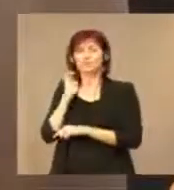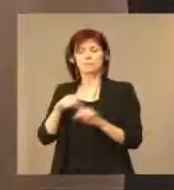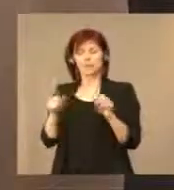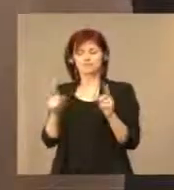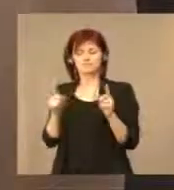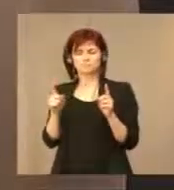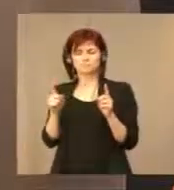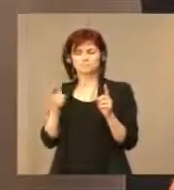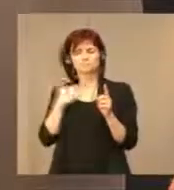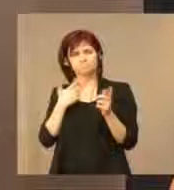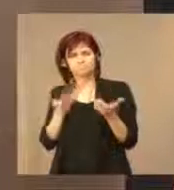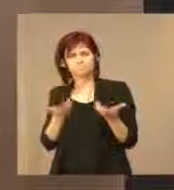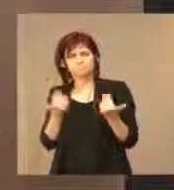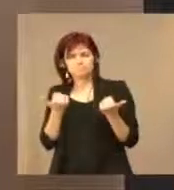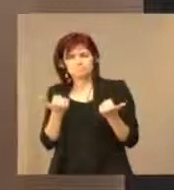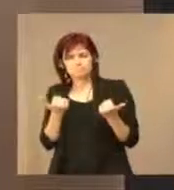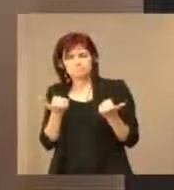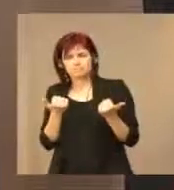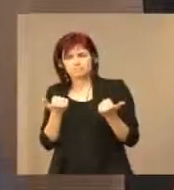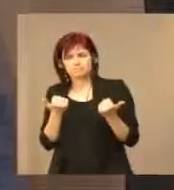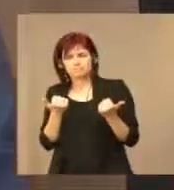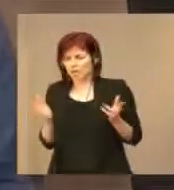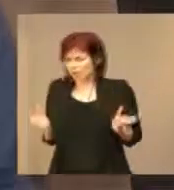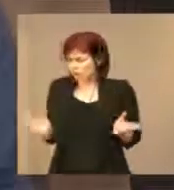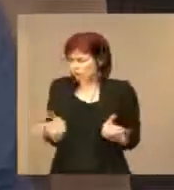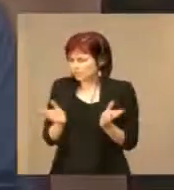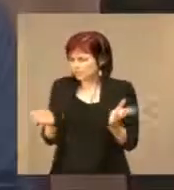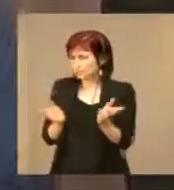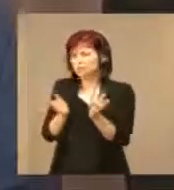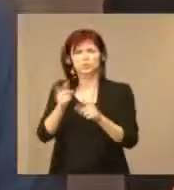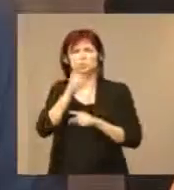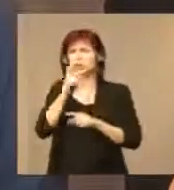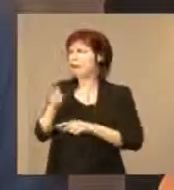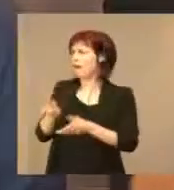I would encourage, what's her name?